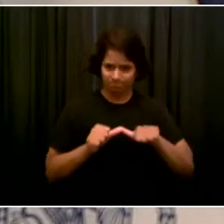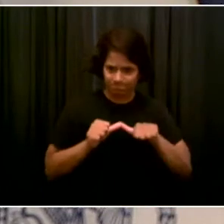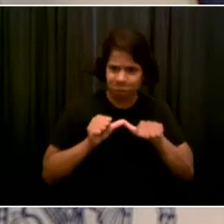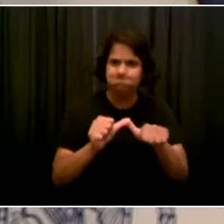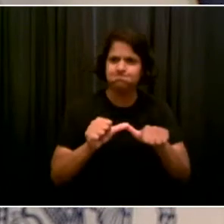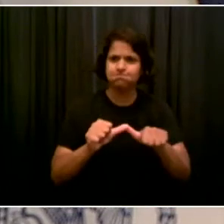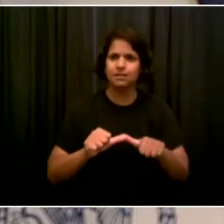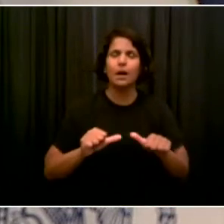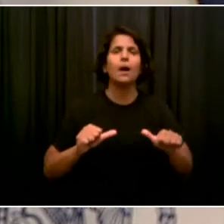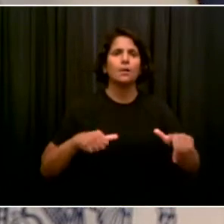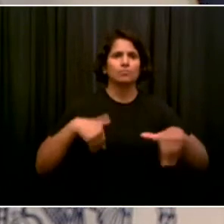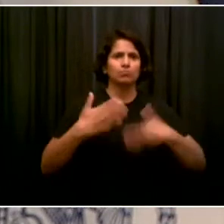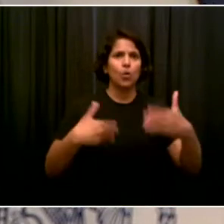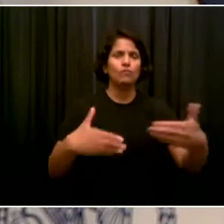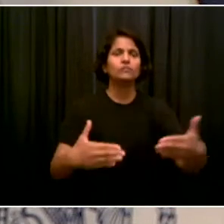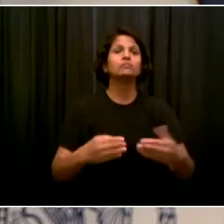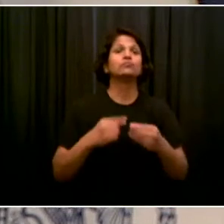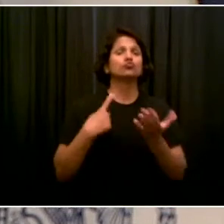need from Washington.